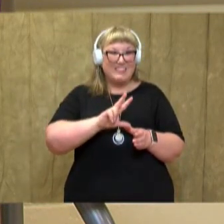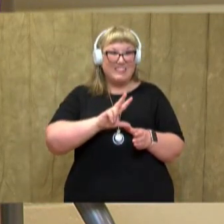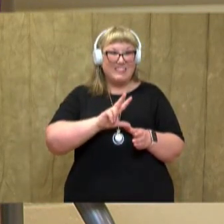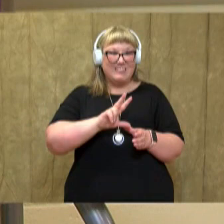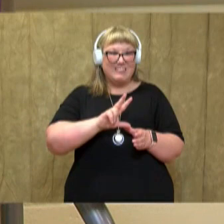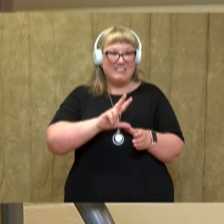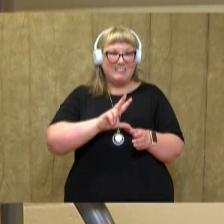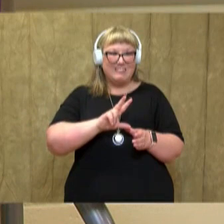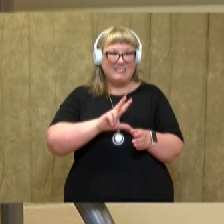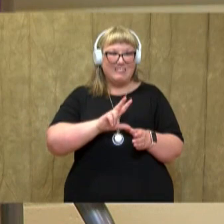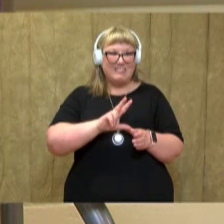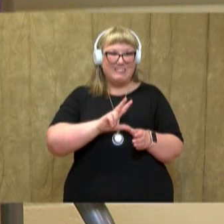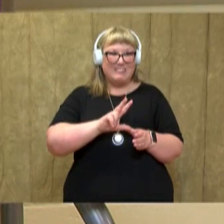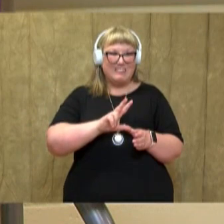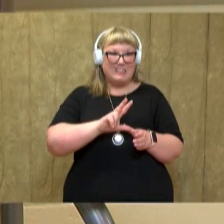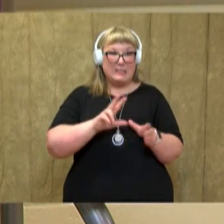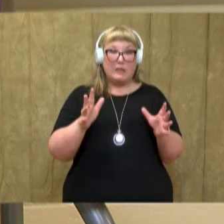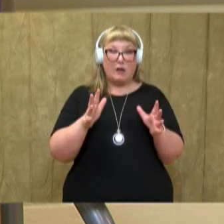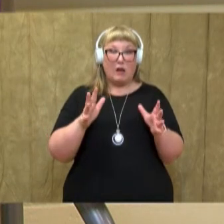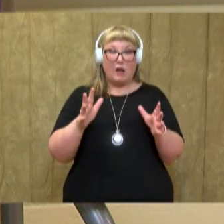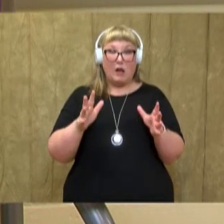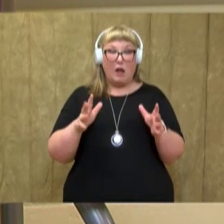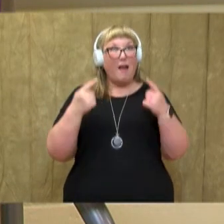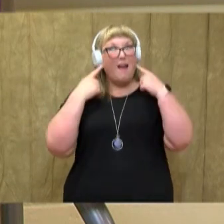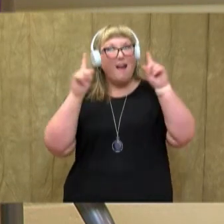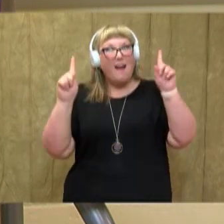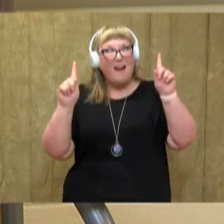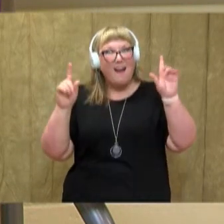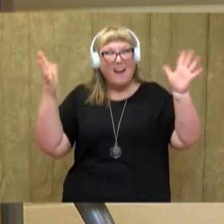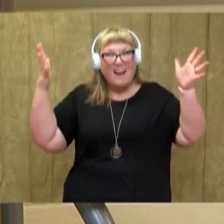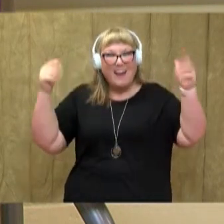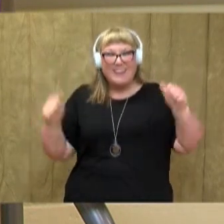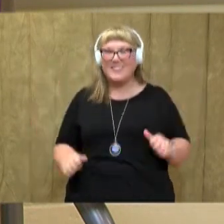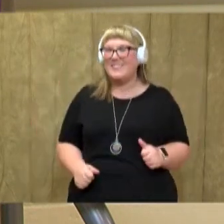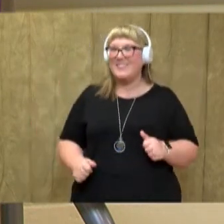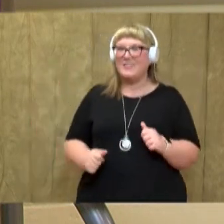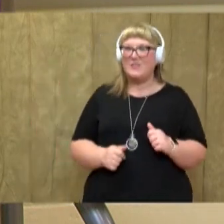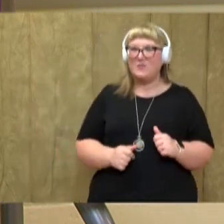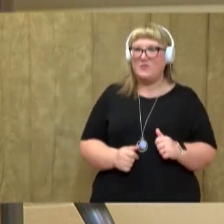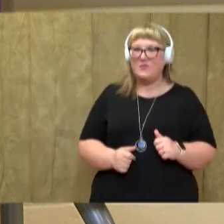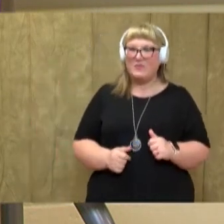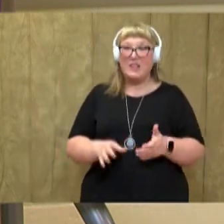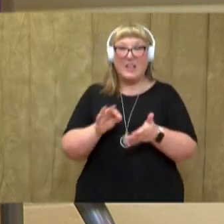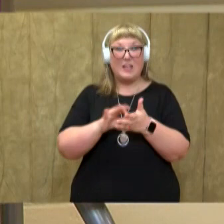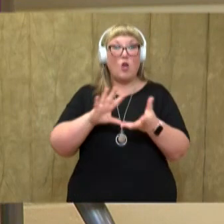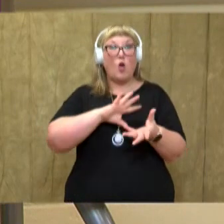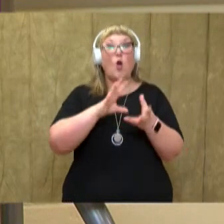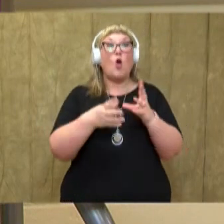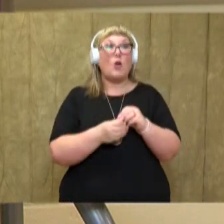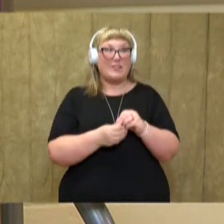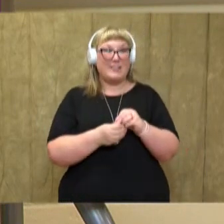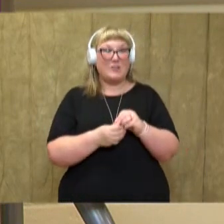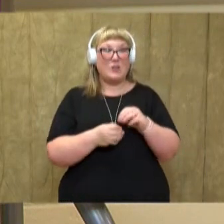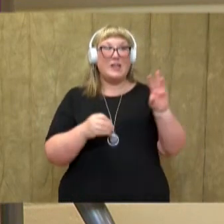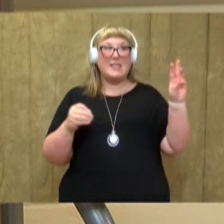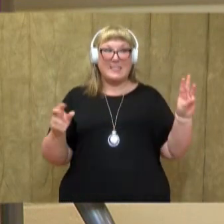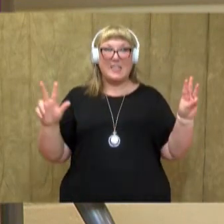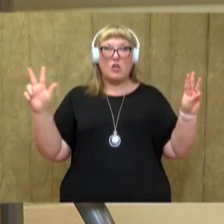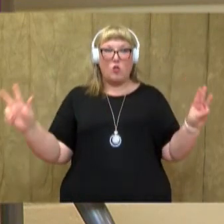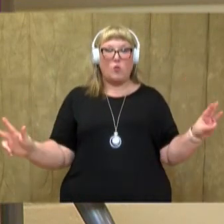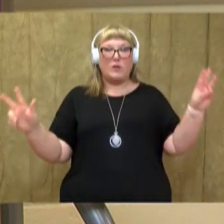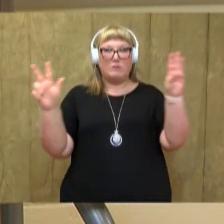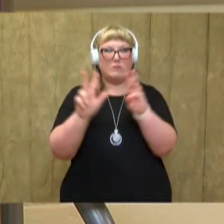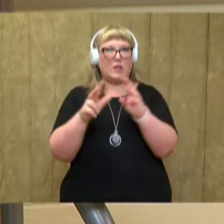3. Uh-oh, I don't even know if they're gonna fit in our bowl. They do, yay! All right, now let's count them all together and see how many scoops of ice cream we